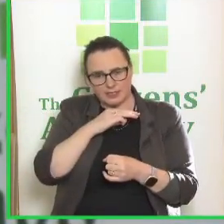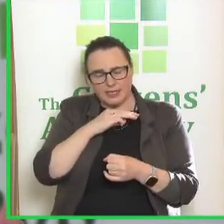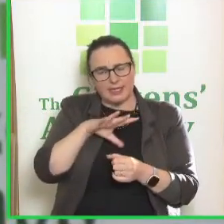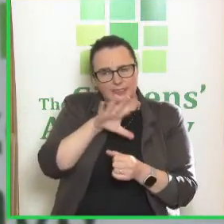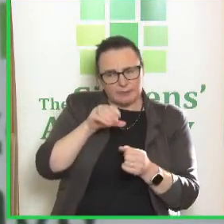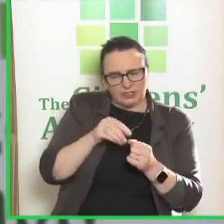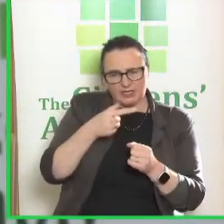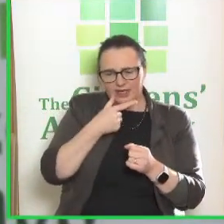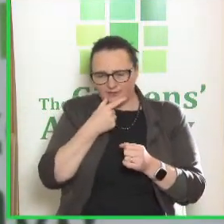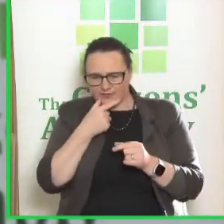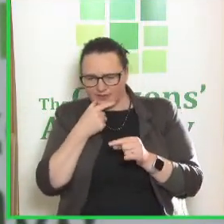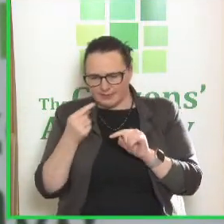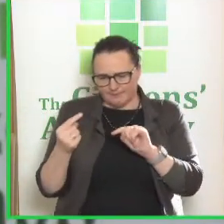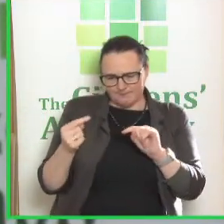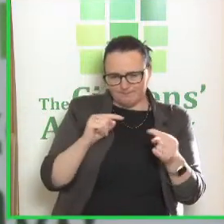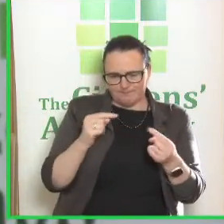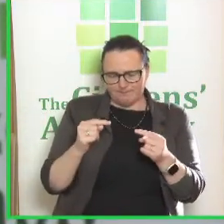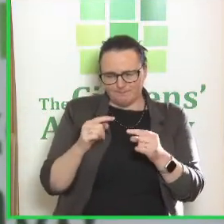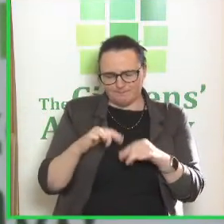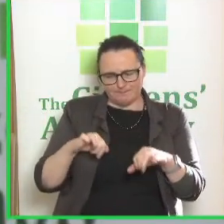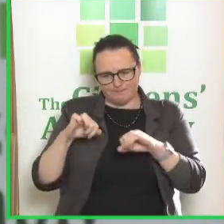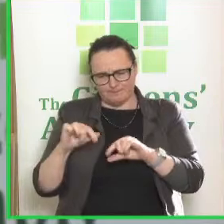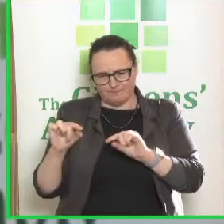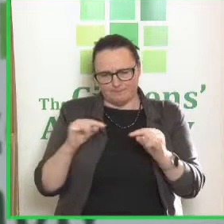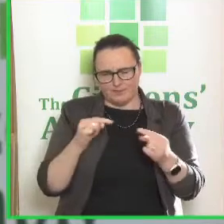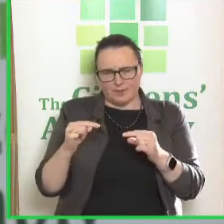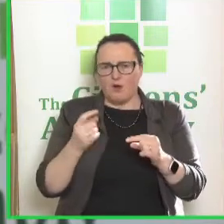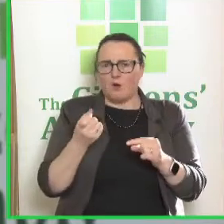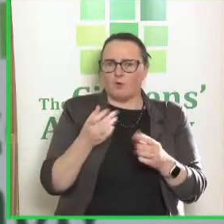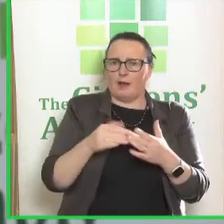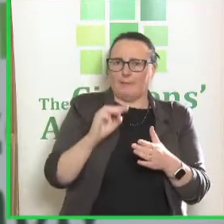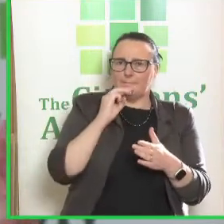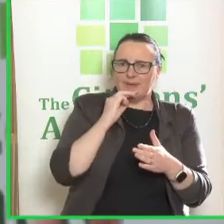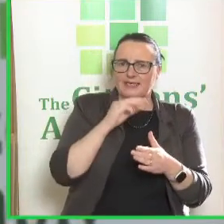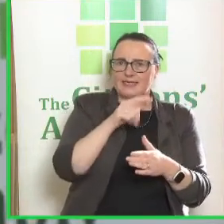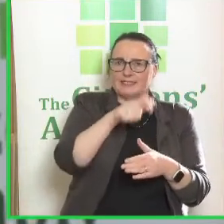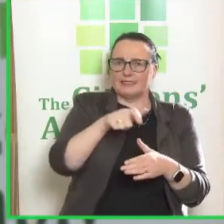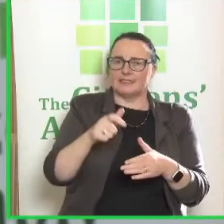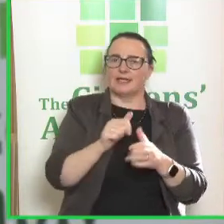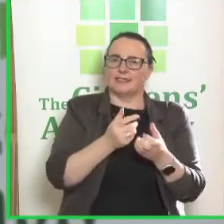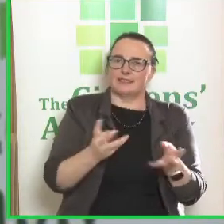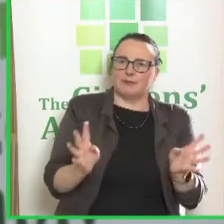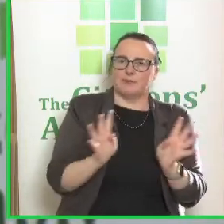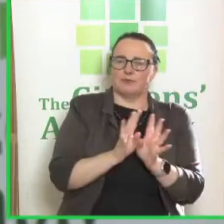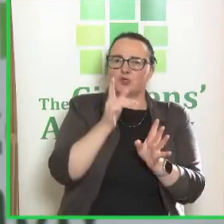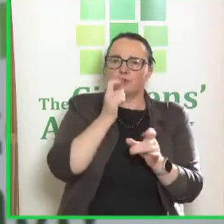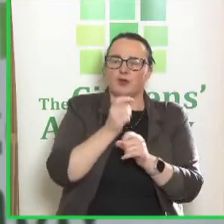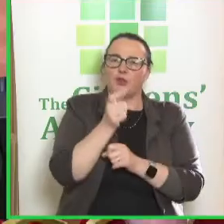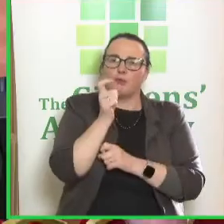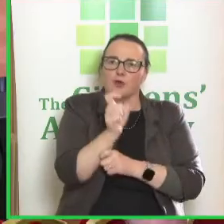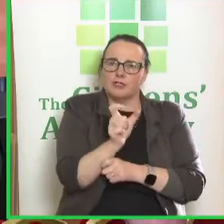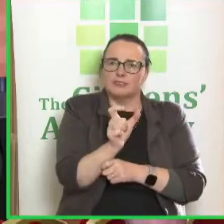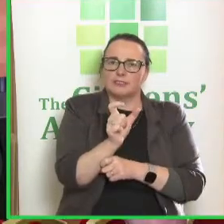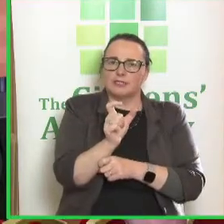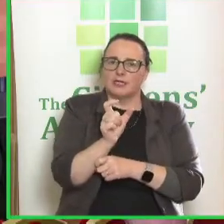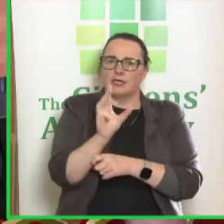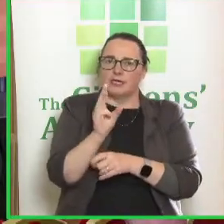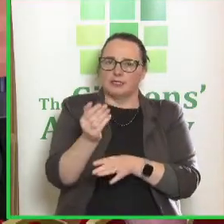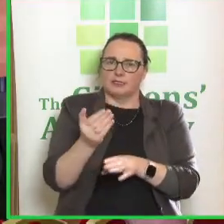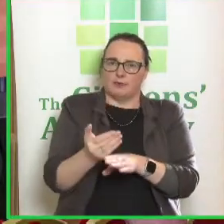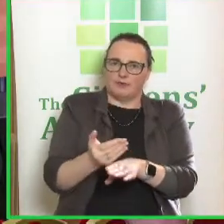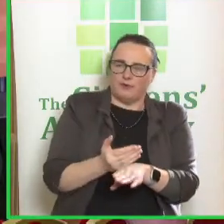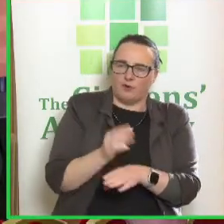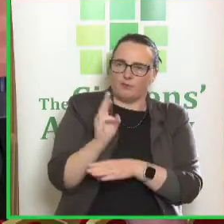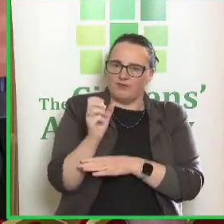contested interpretations of what the Citizens' Assembly meant when it spoke about prevention, or when it made a recommendation around